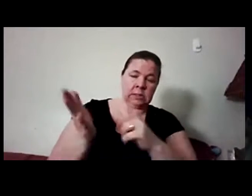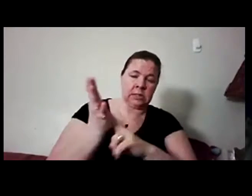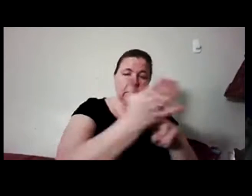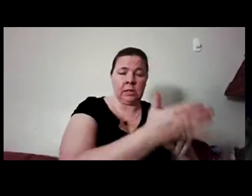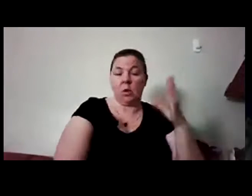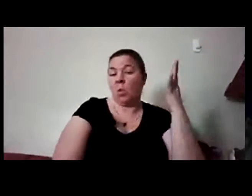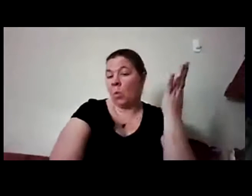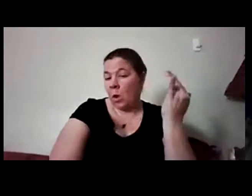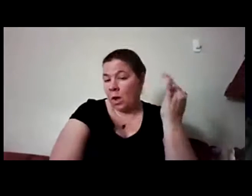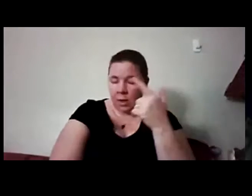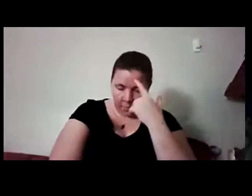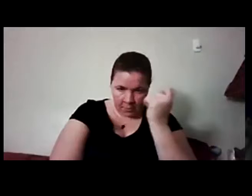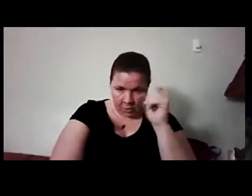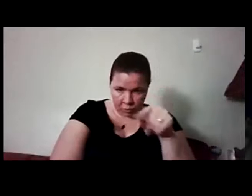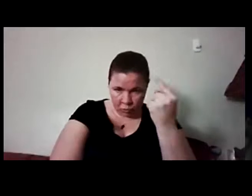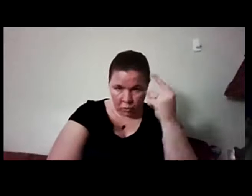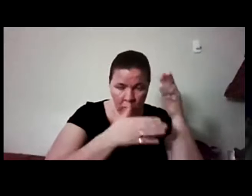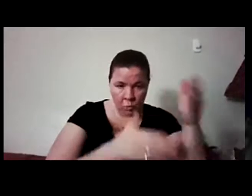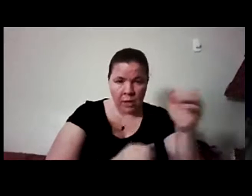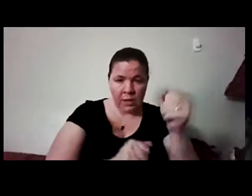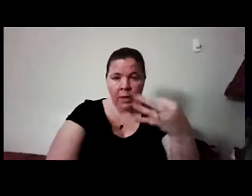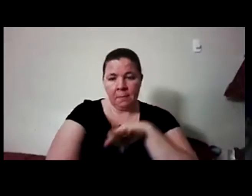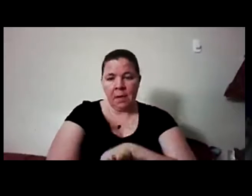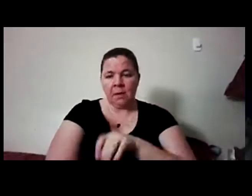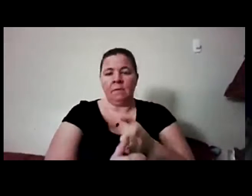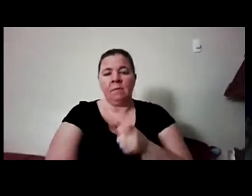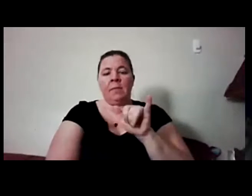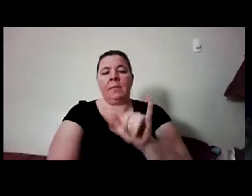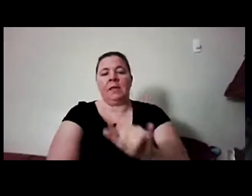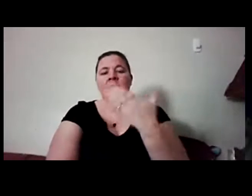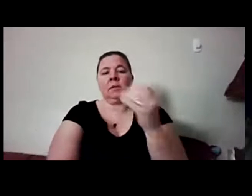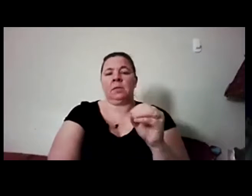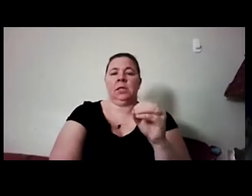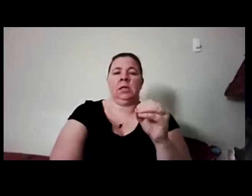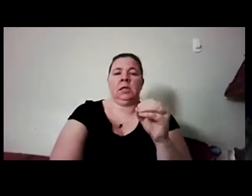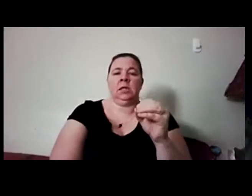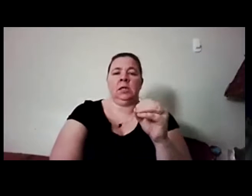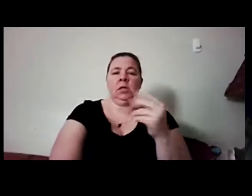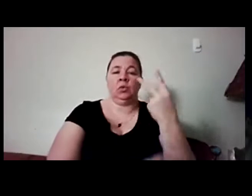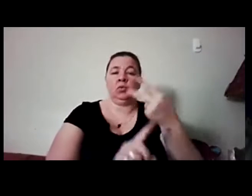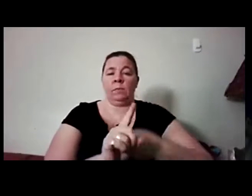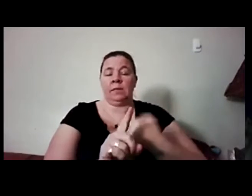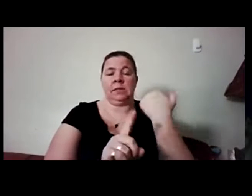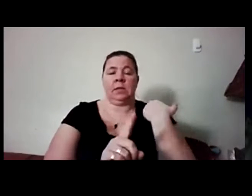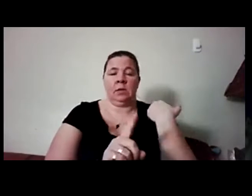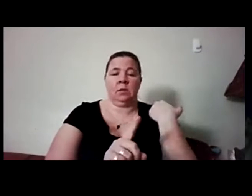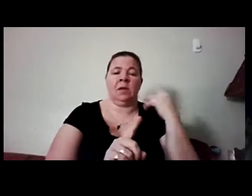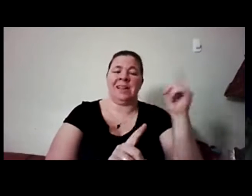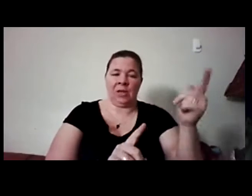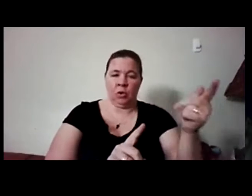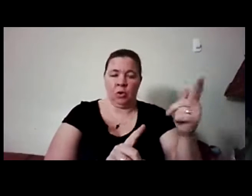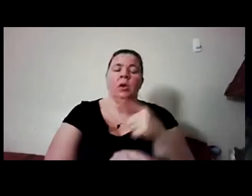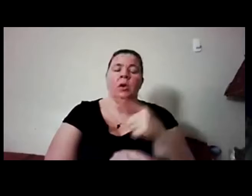because it's the only way you can benefit from this company. 2 months later, he called up another